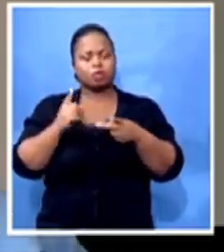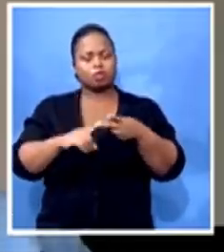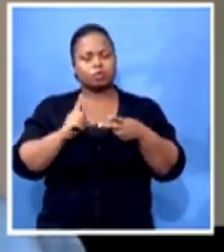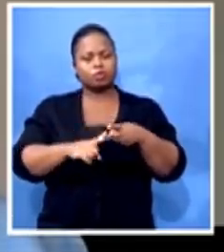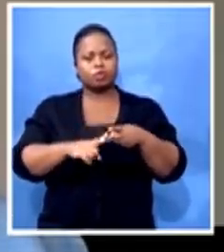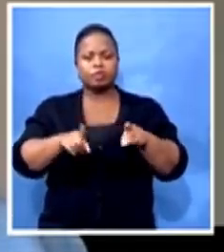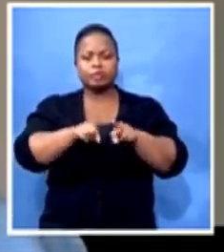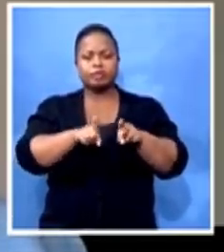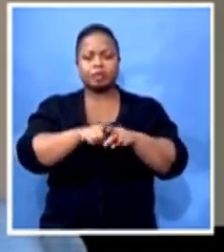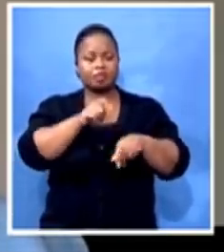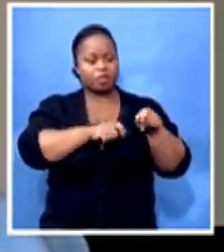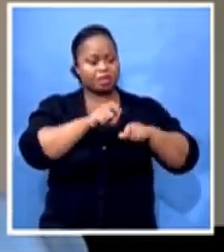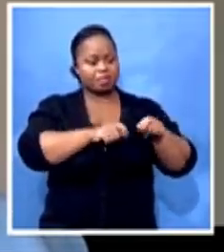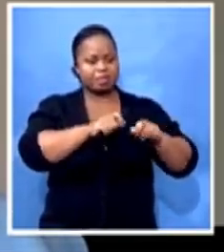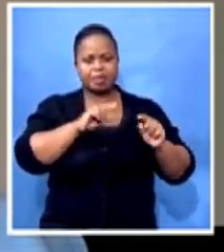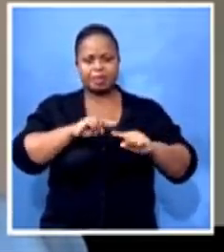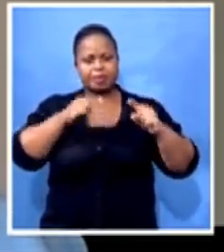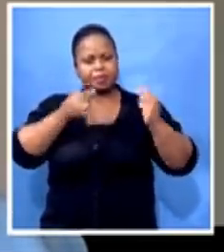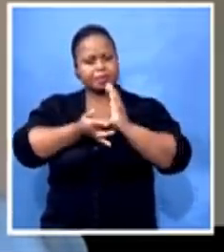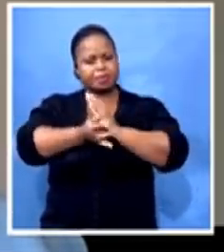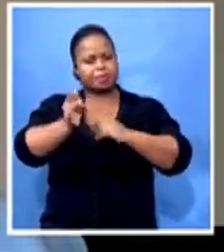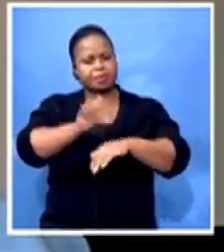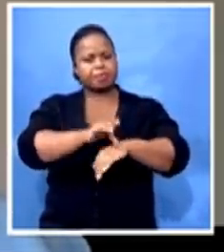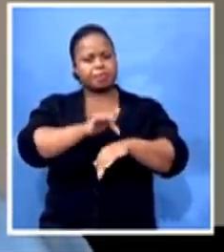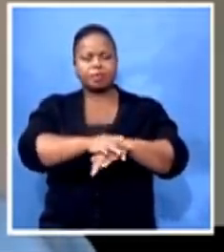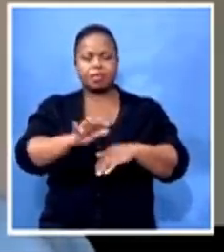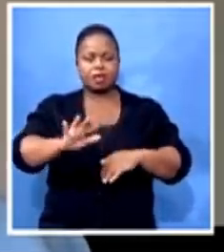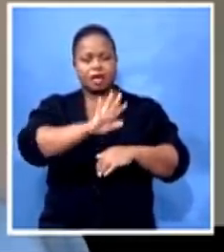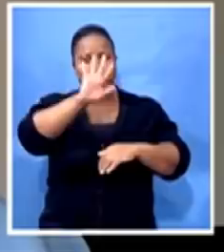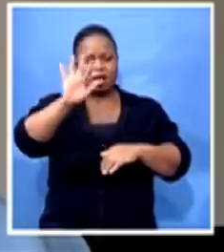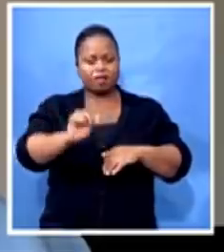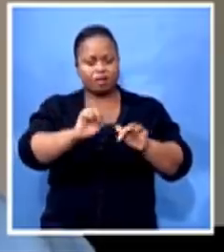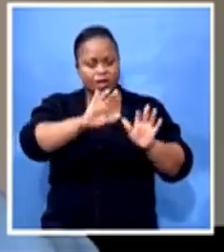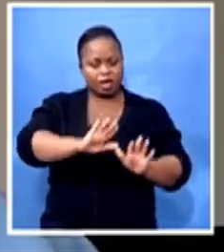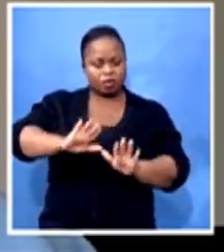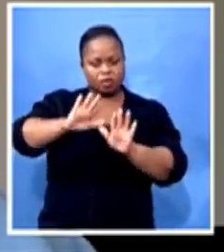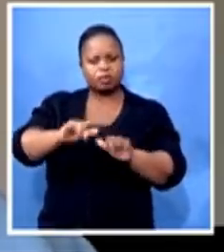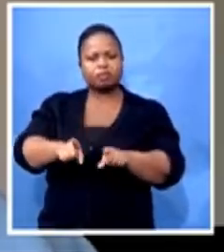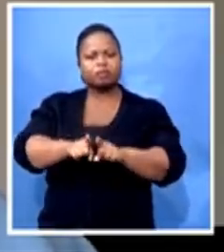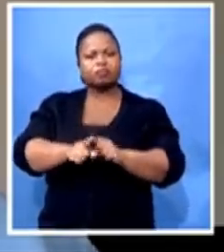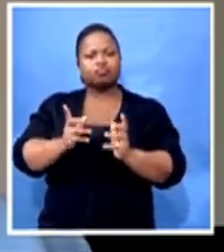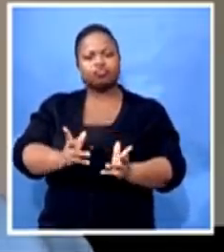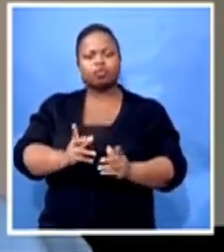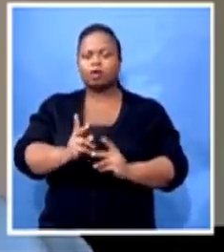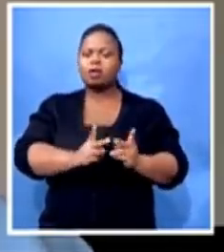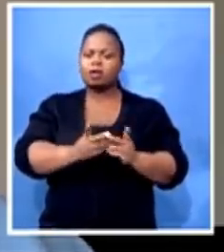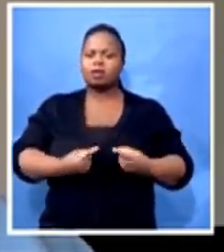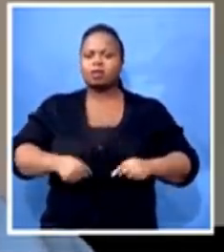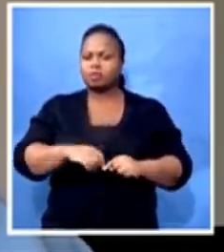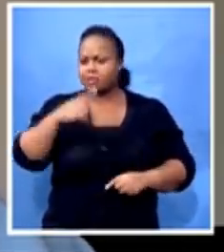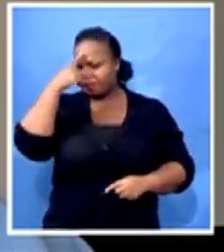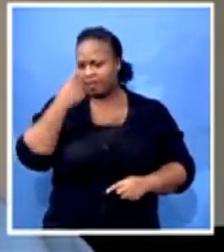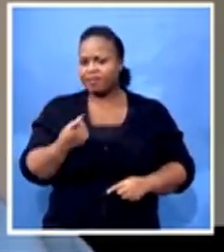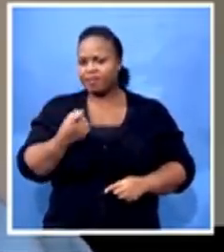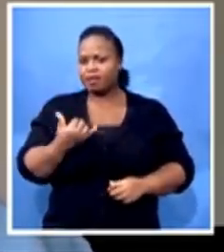and Africa as a continent. And we believe that the black business